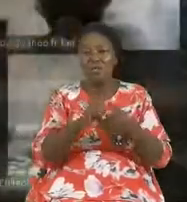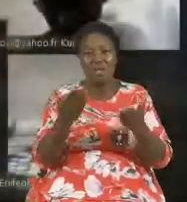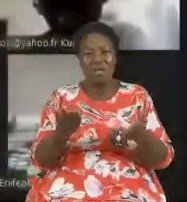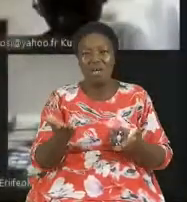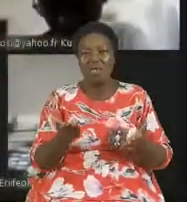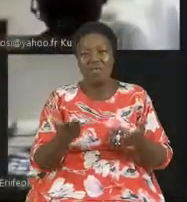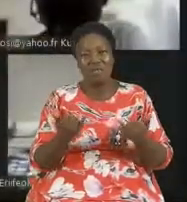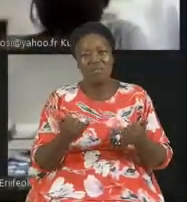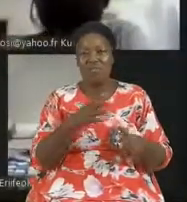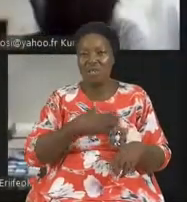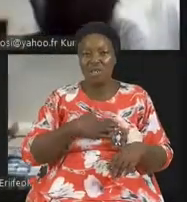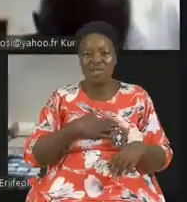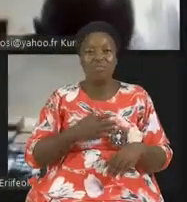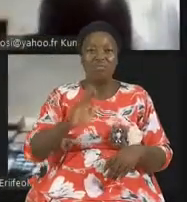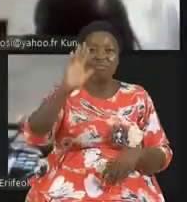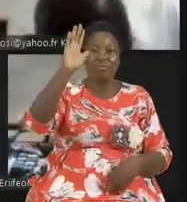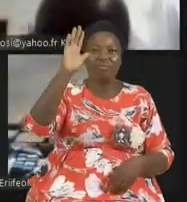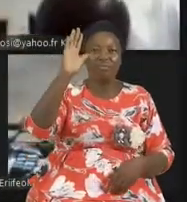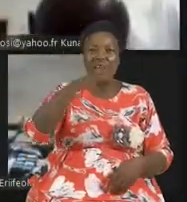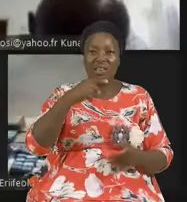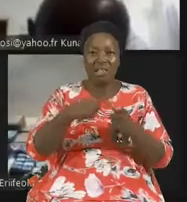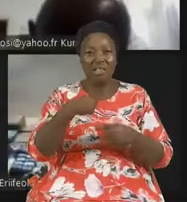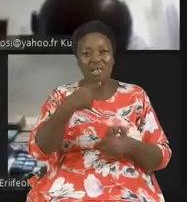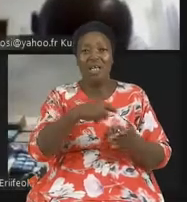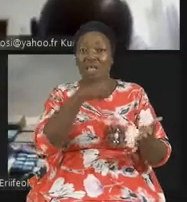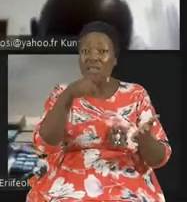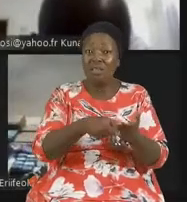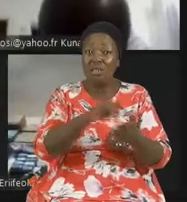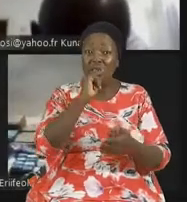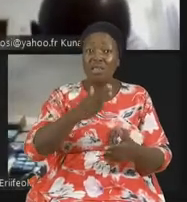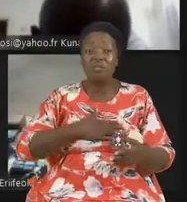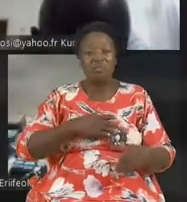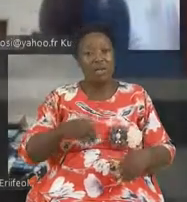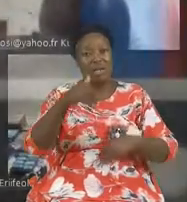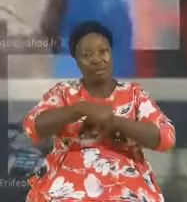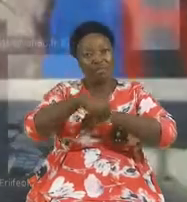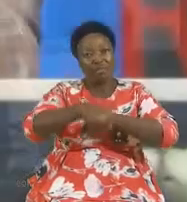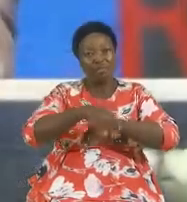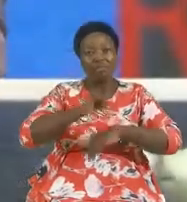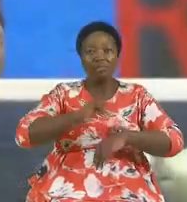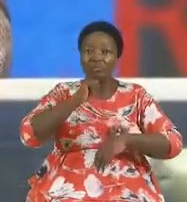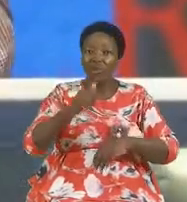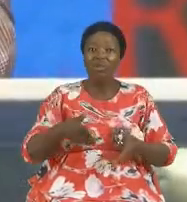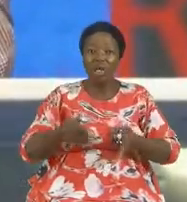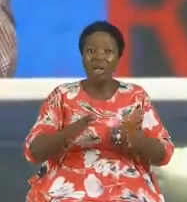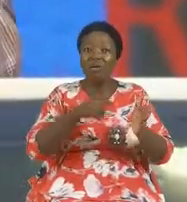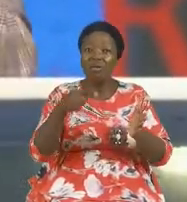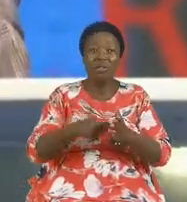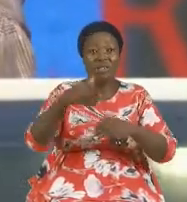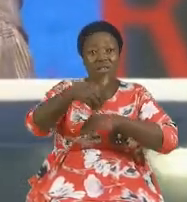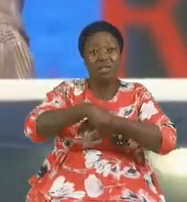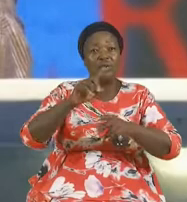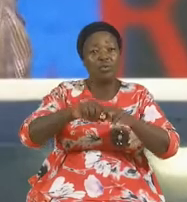got the victory. Wherever you are, just raise up your hand and say, this is my night.